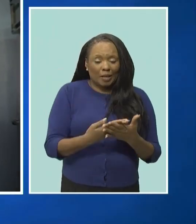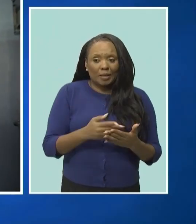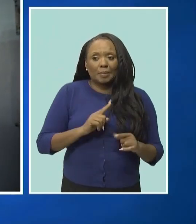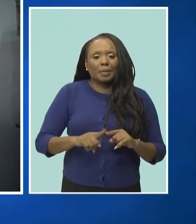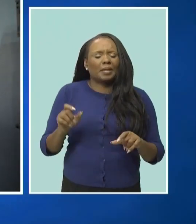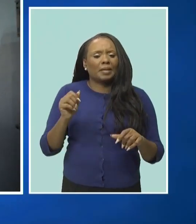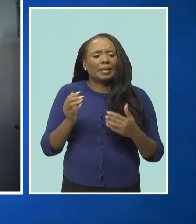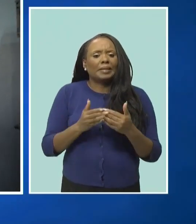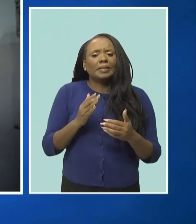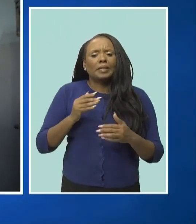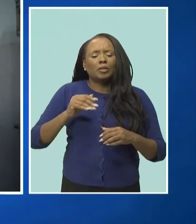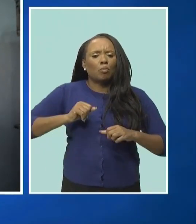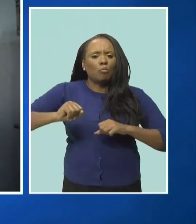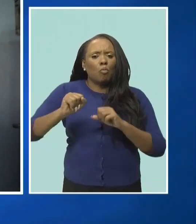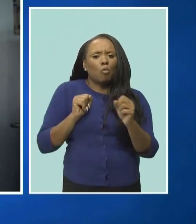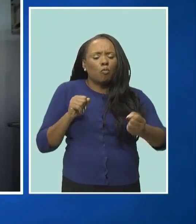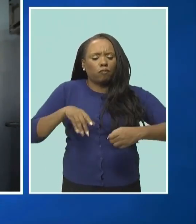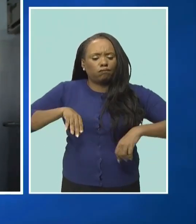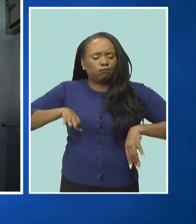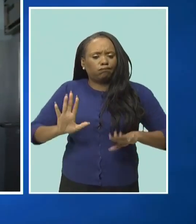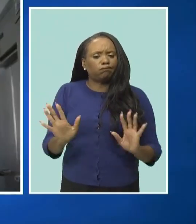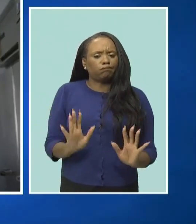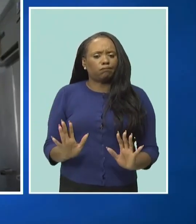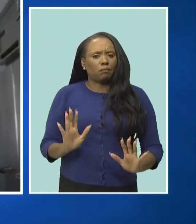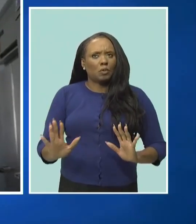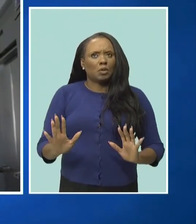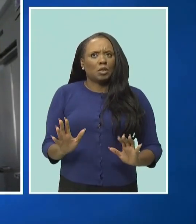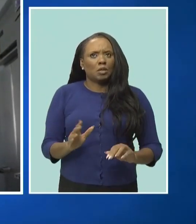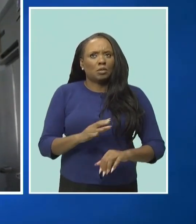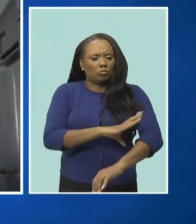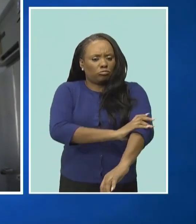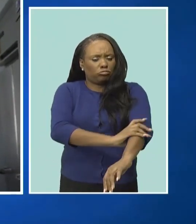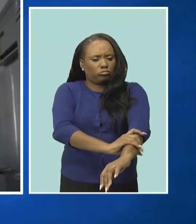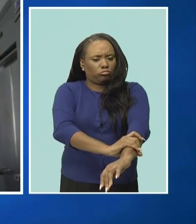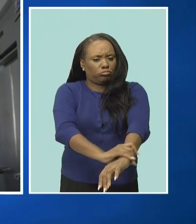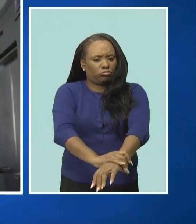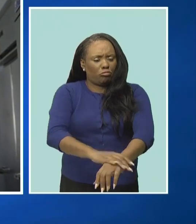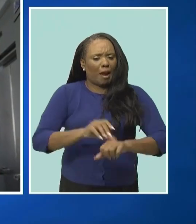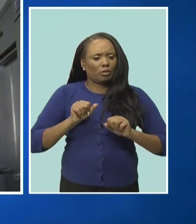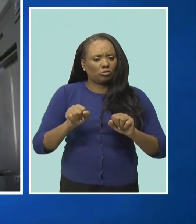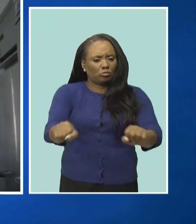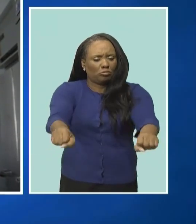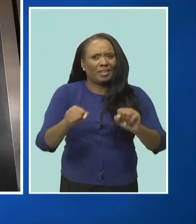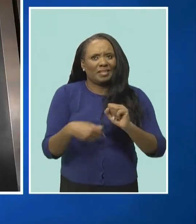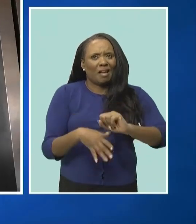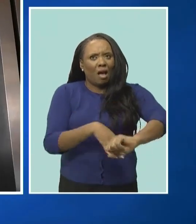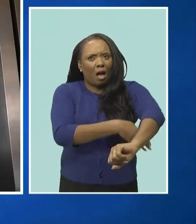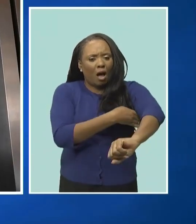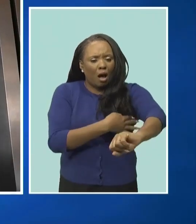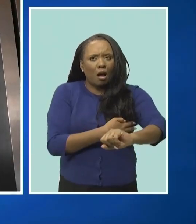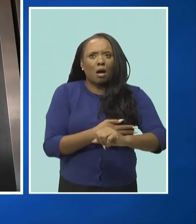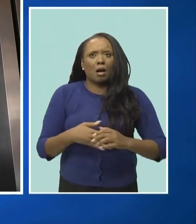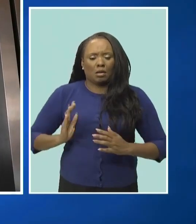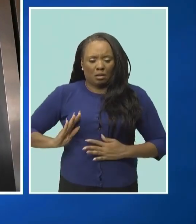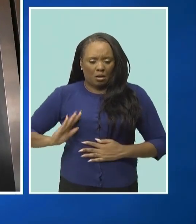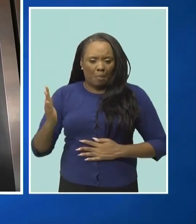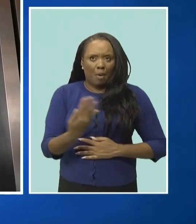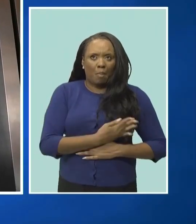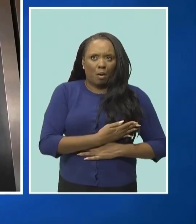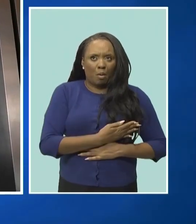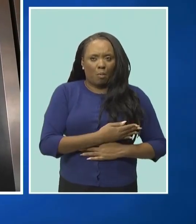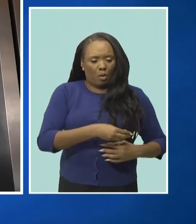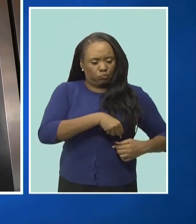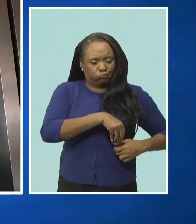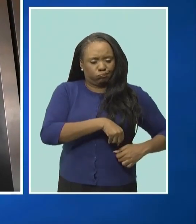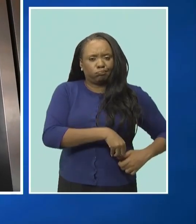to work in as well. This is seen through the stretch on the arms, the grommets under the arms, the double breast at the front to